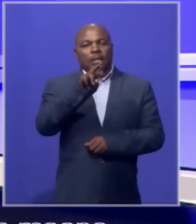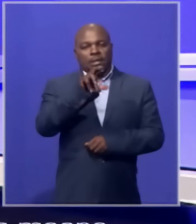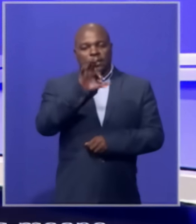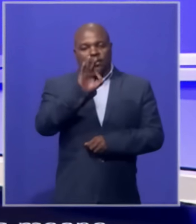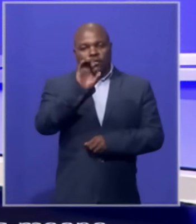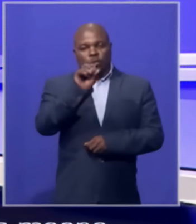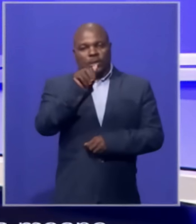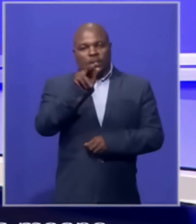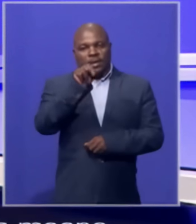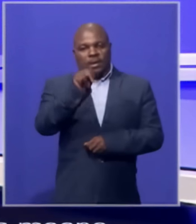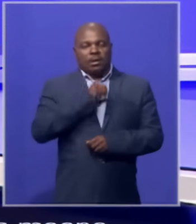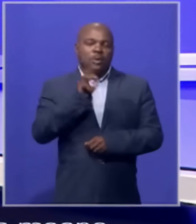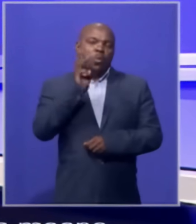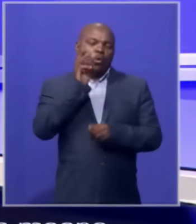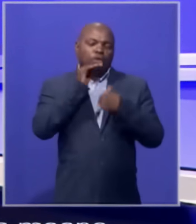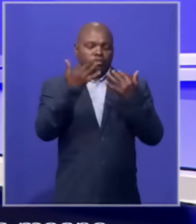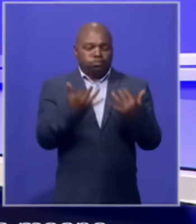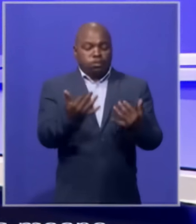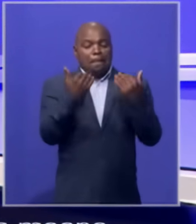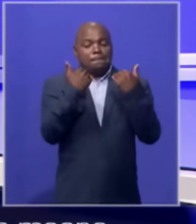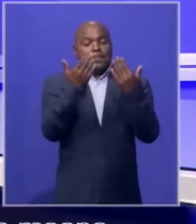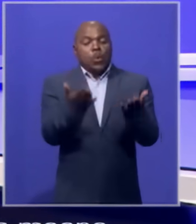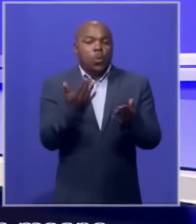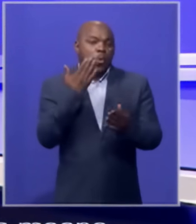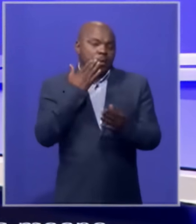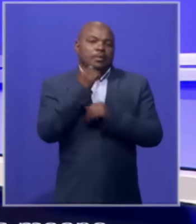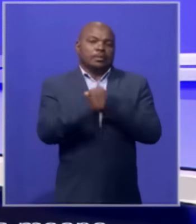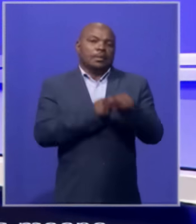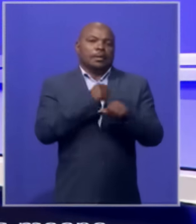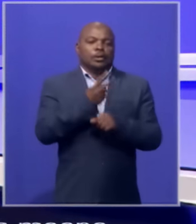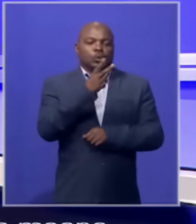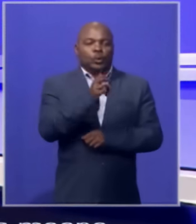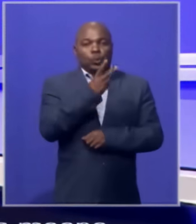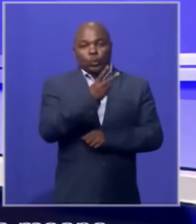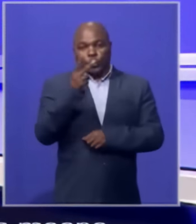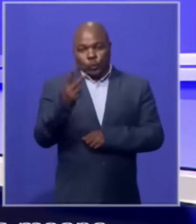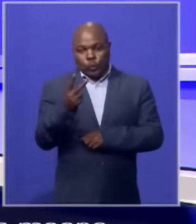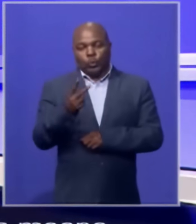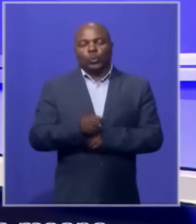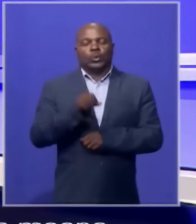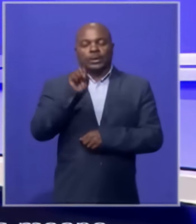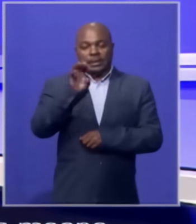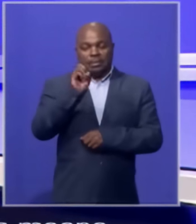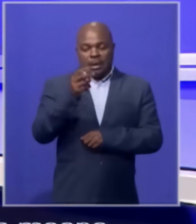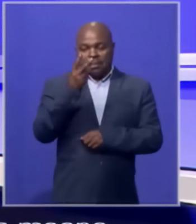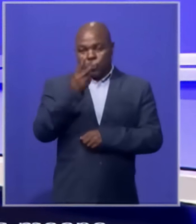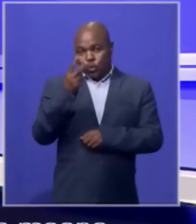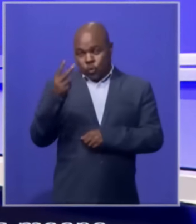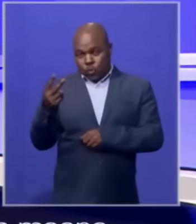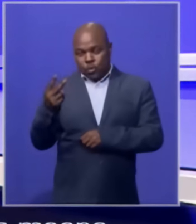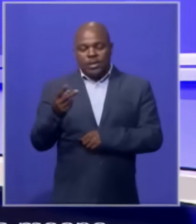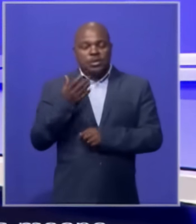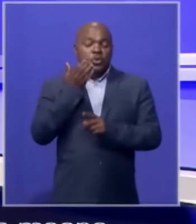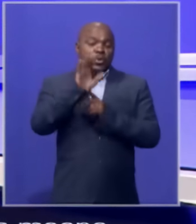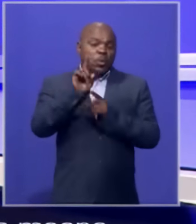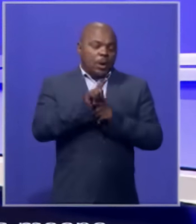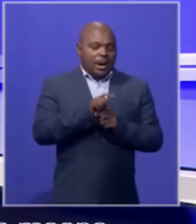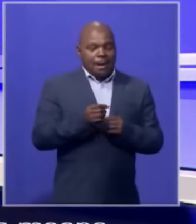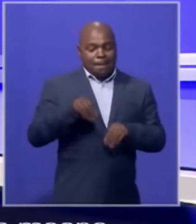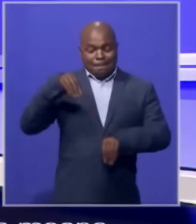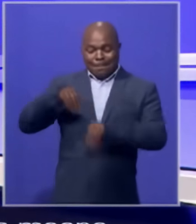wa Jagersfontein ka la 2022 kgweding ya Lwedi ngwageng wa 2022 e utolotše gore moepo o hlokile